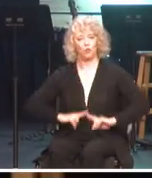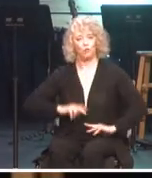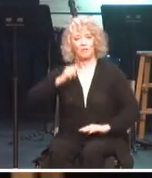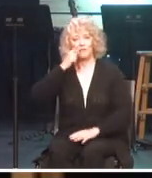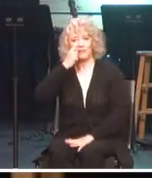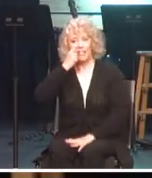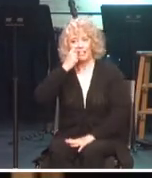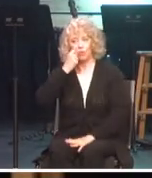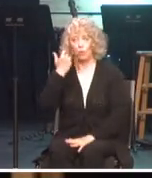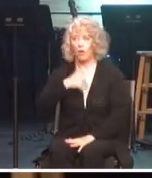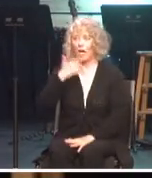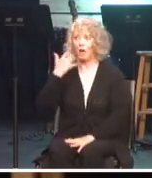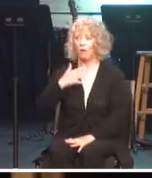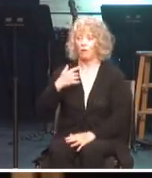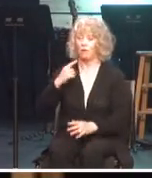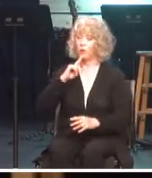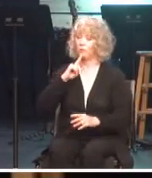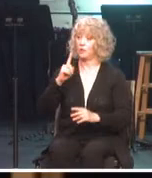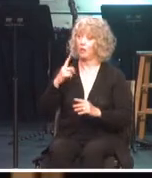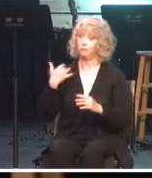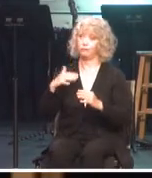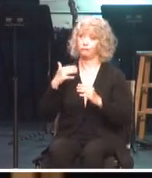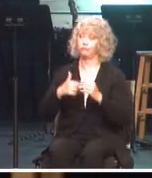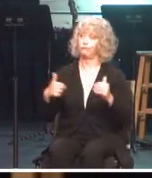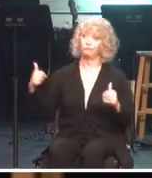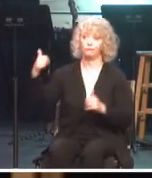High claims, high claims.